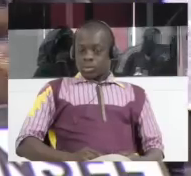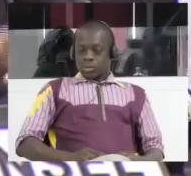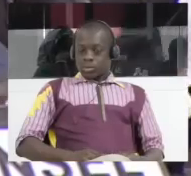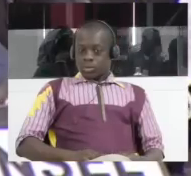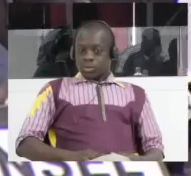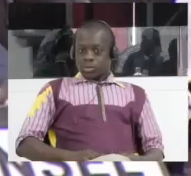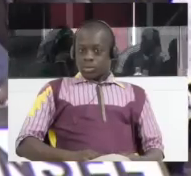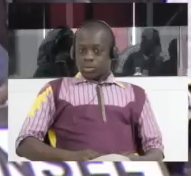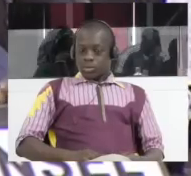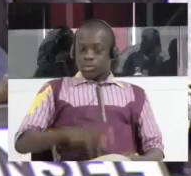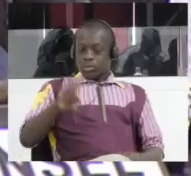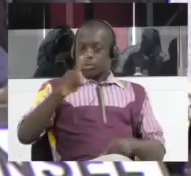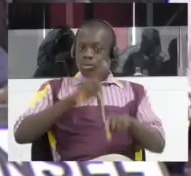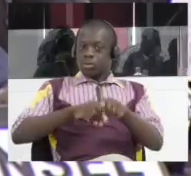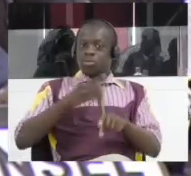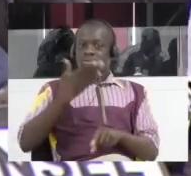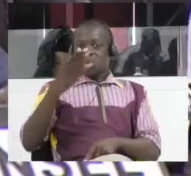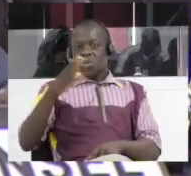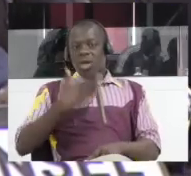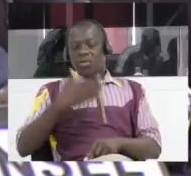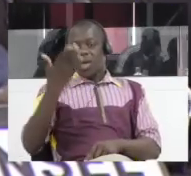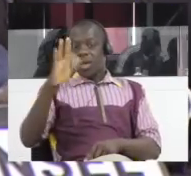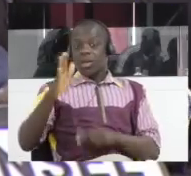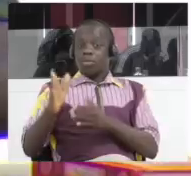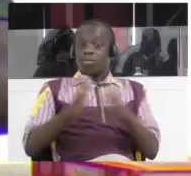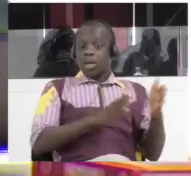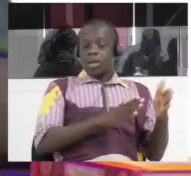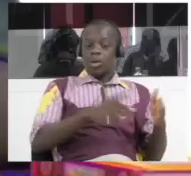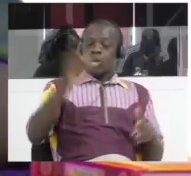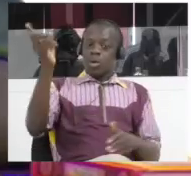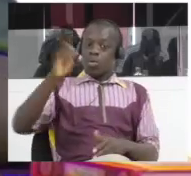were there any plans as to what the junta would do?